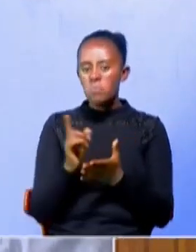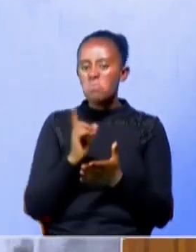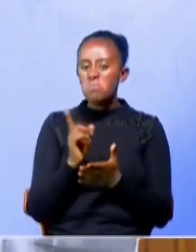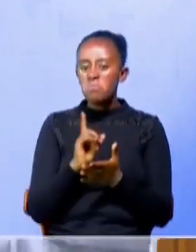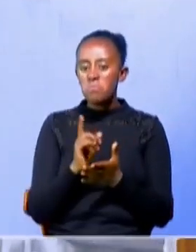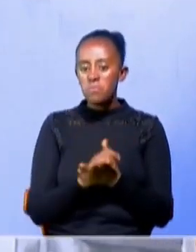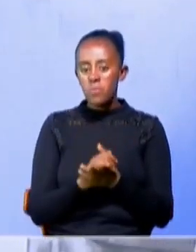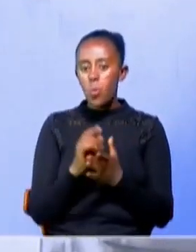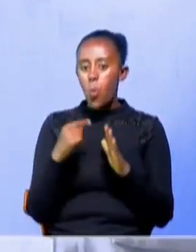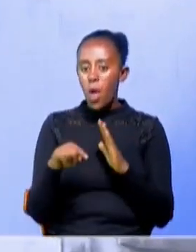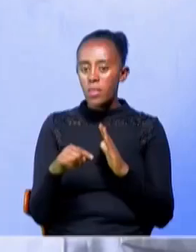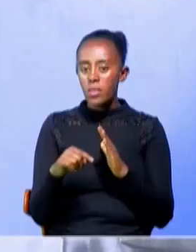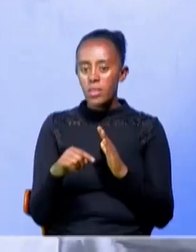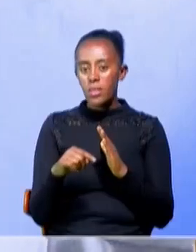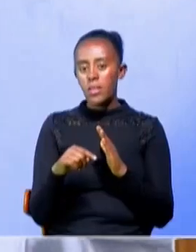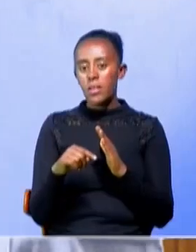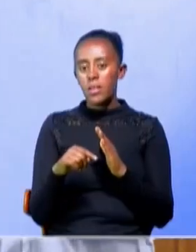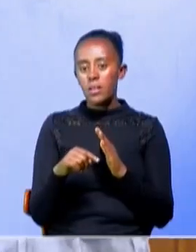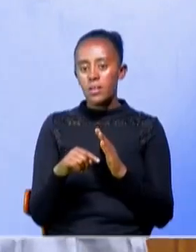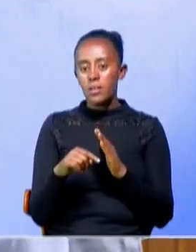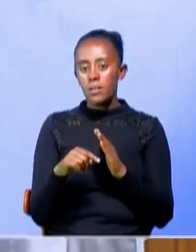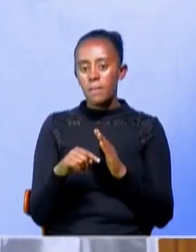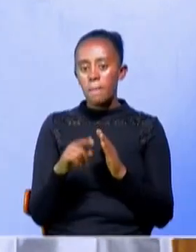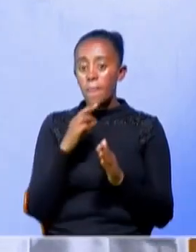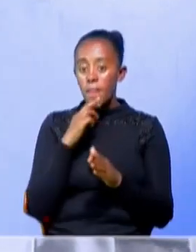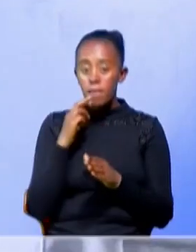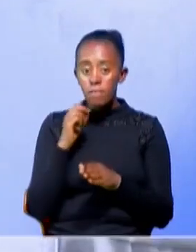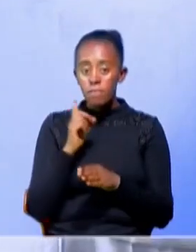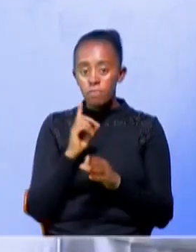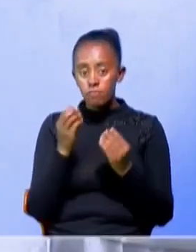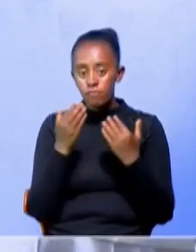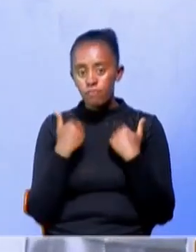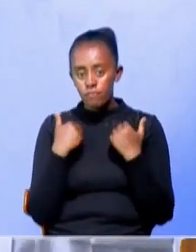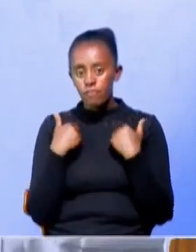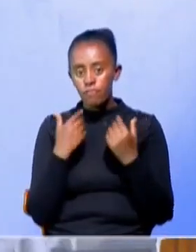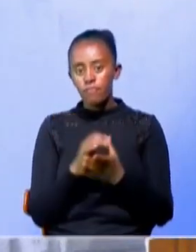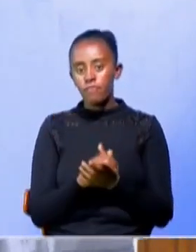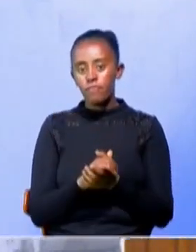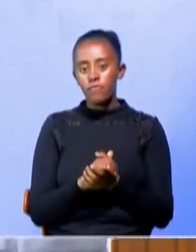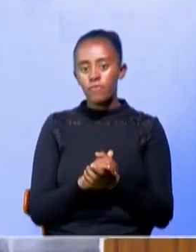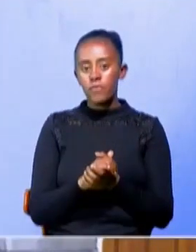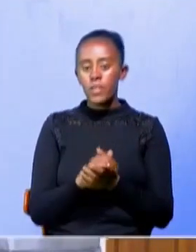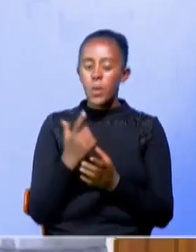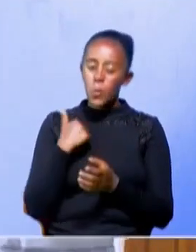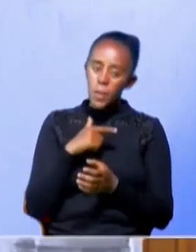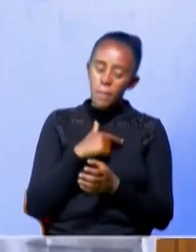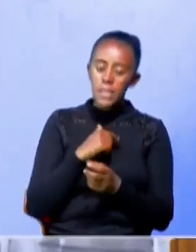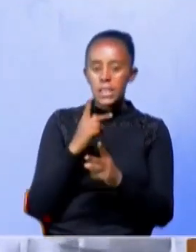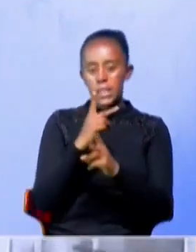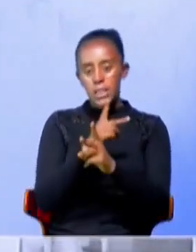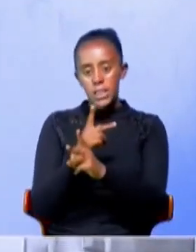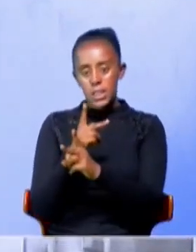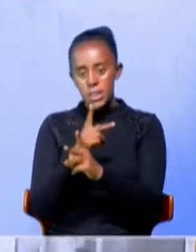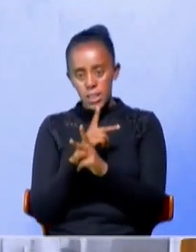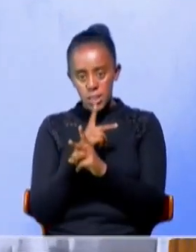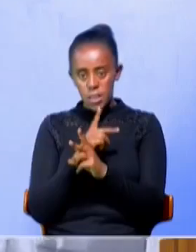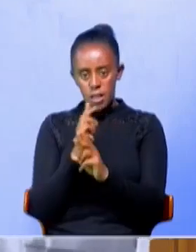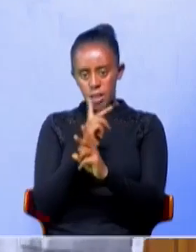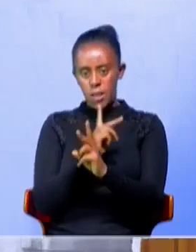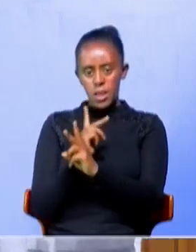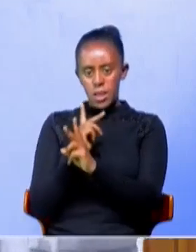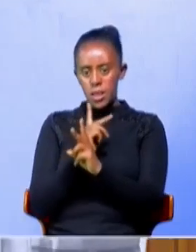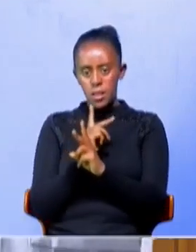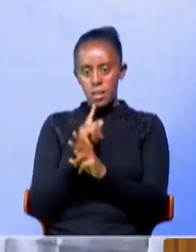that? It's already the first verb is that is given here now. We must take care. Okay, we must take